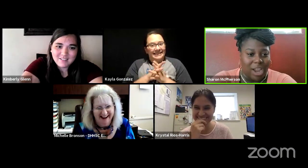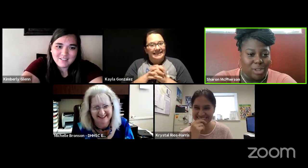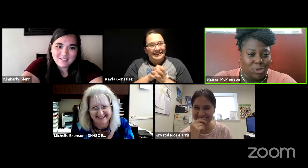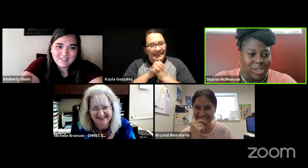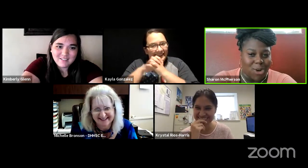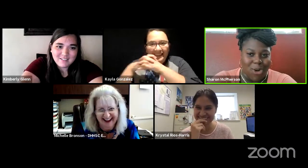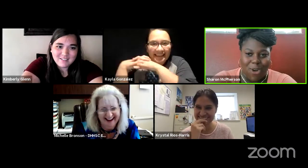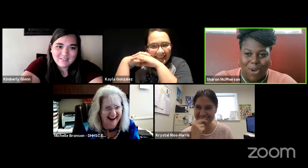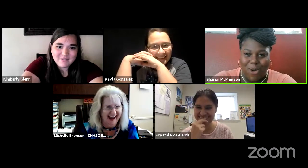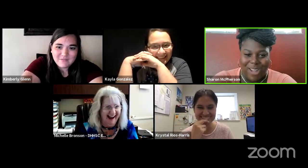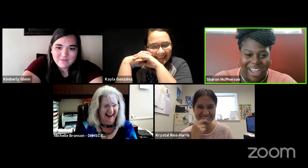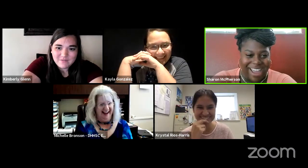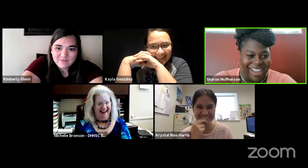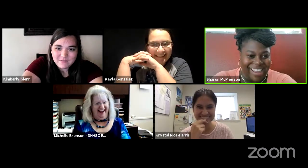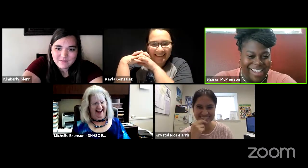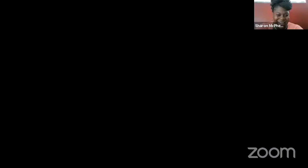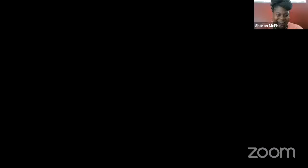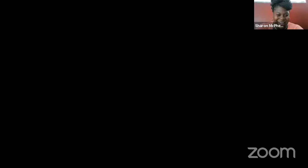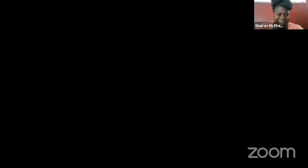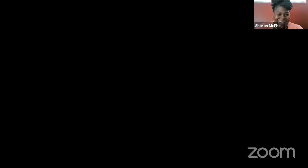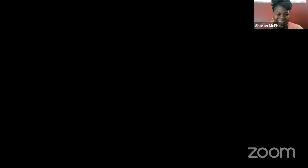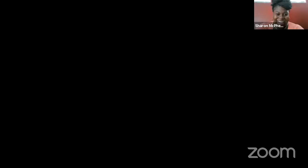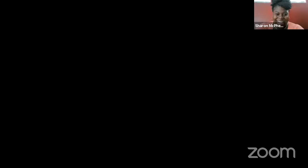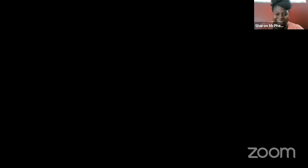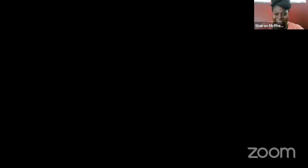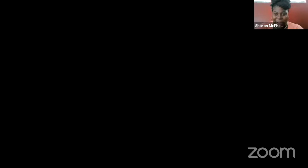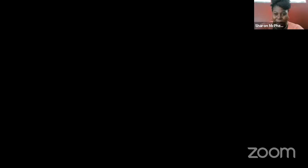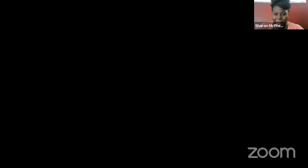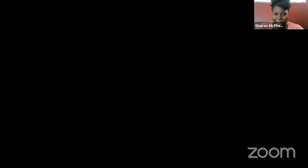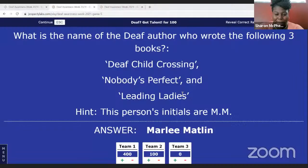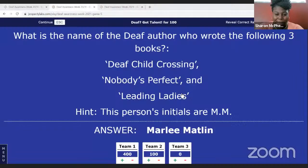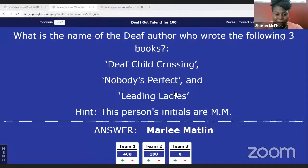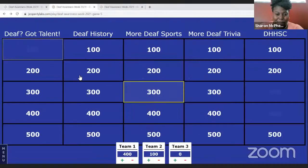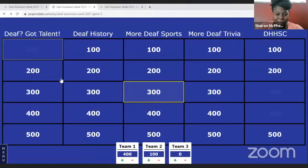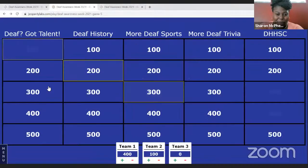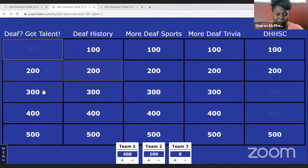Ooh, 300. Oh, okay.